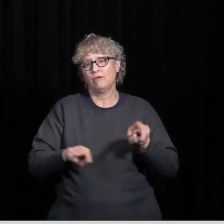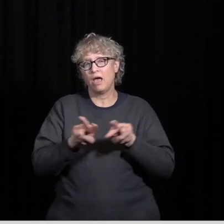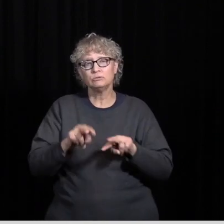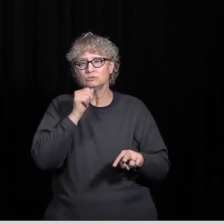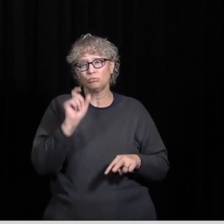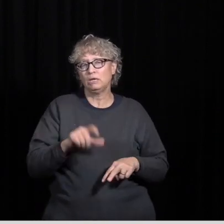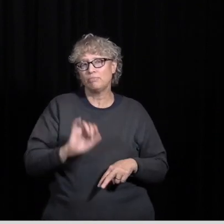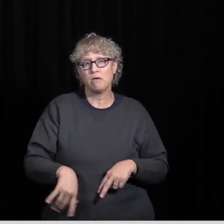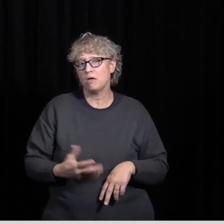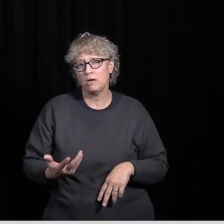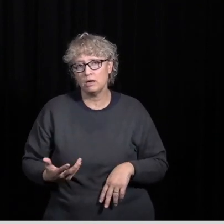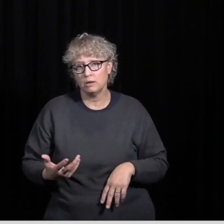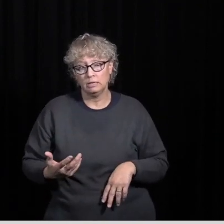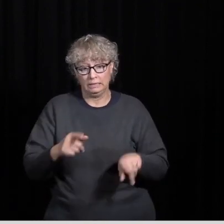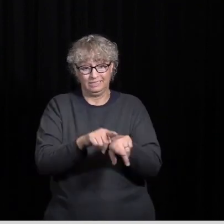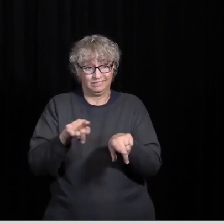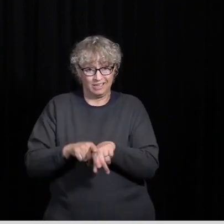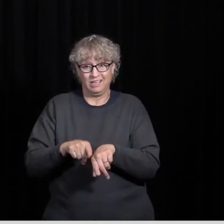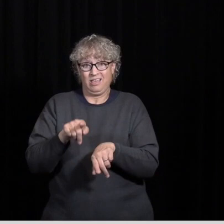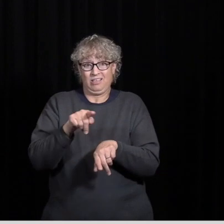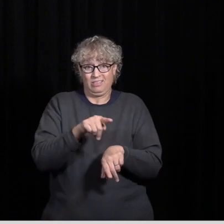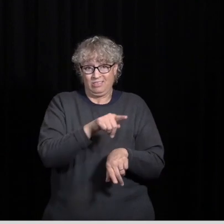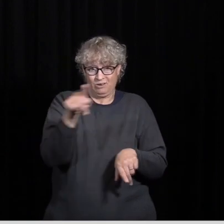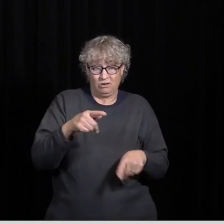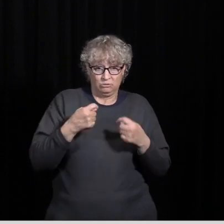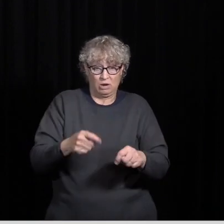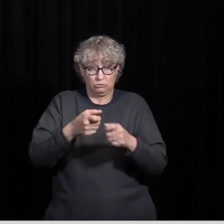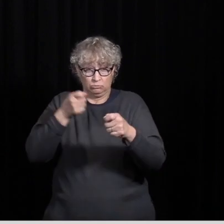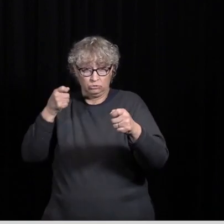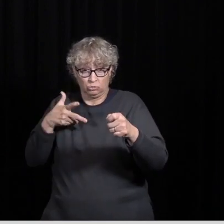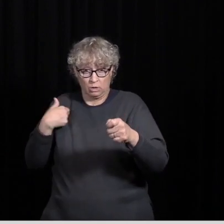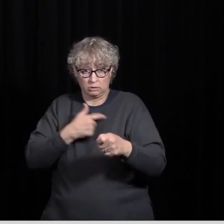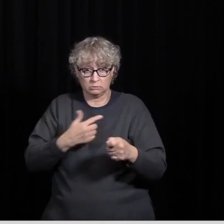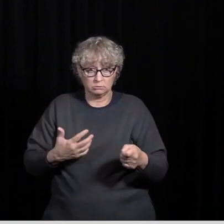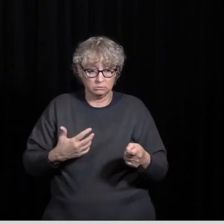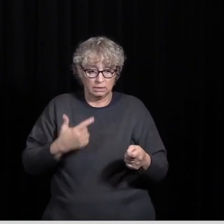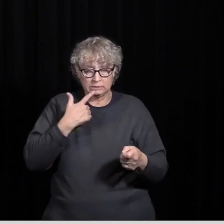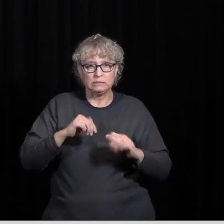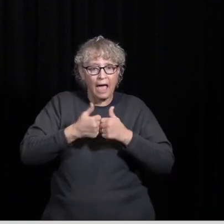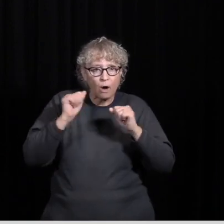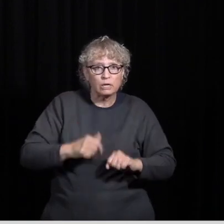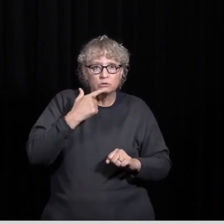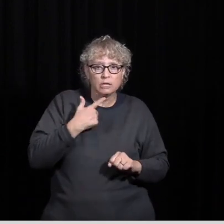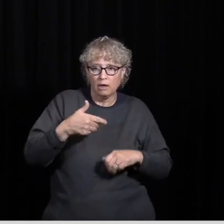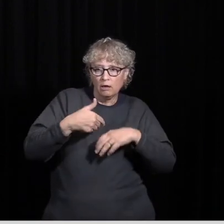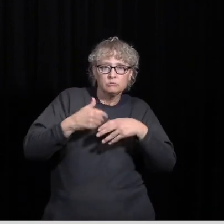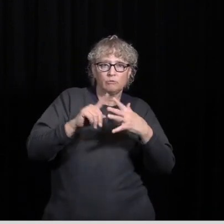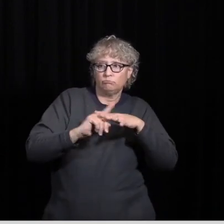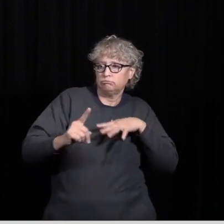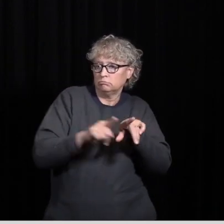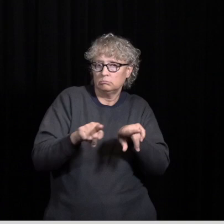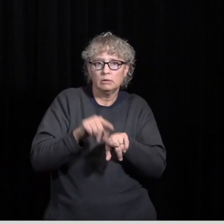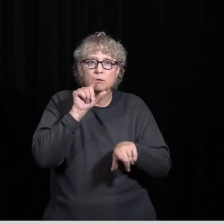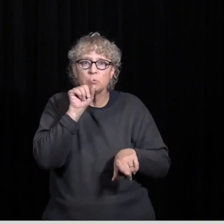don't need that stuff. And it's like they're trying to shoot us, like they're, remember the text. How can you say flee like a bird? Why? Why would we flee